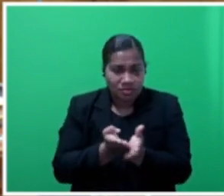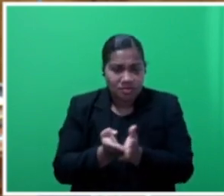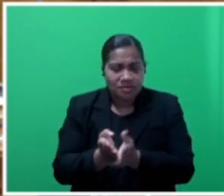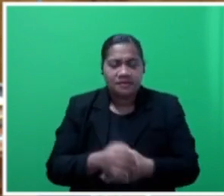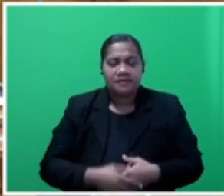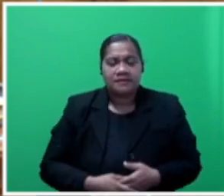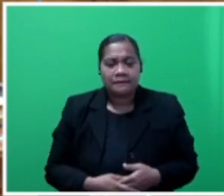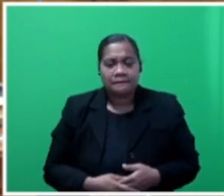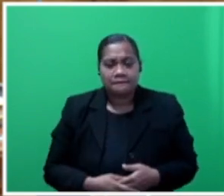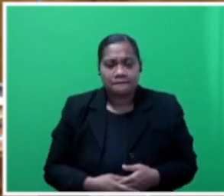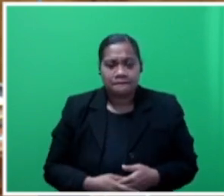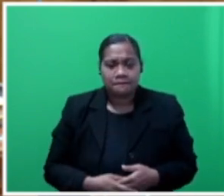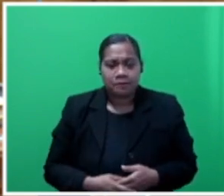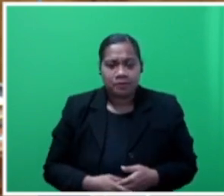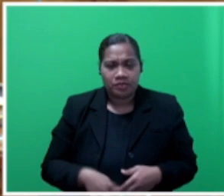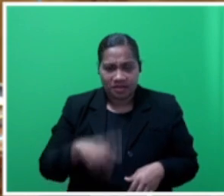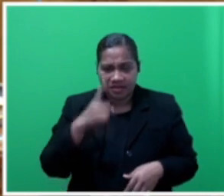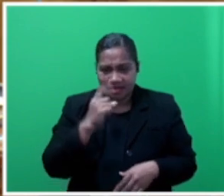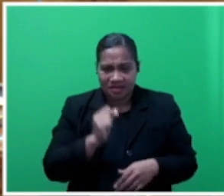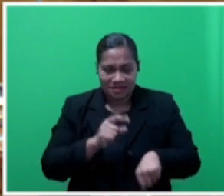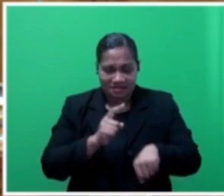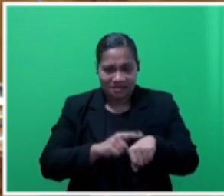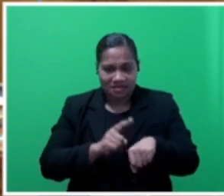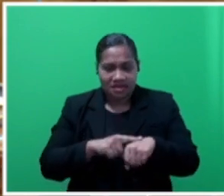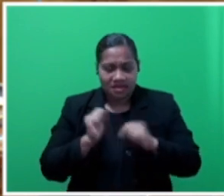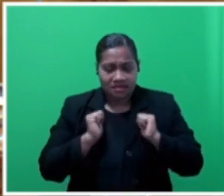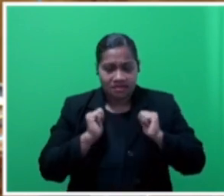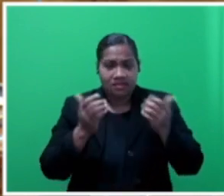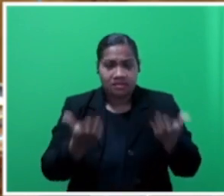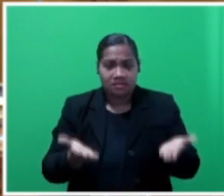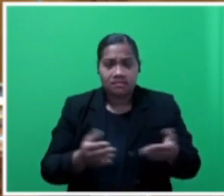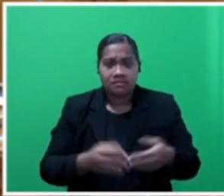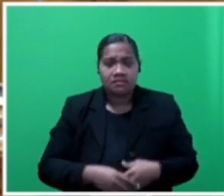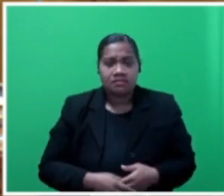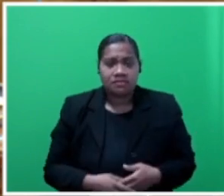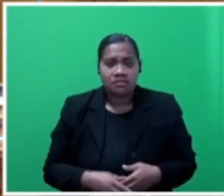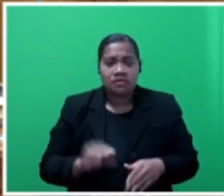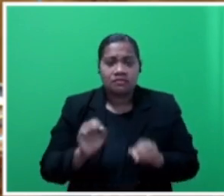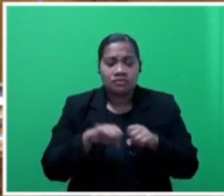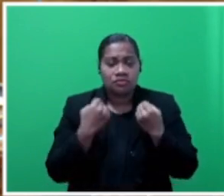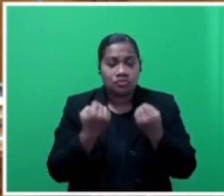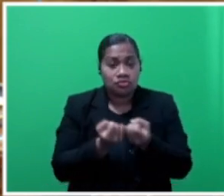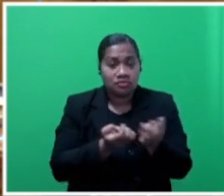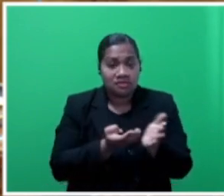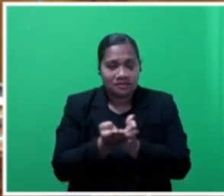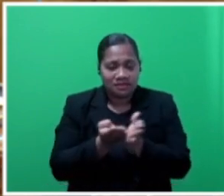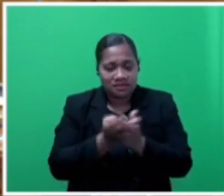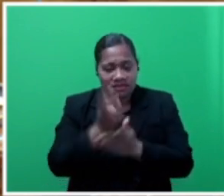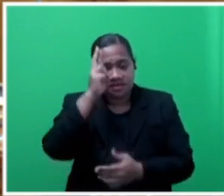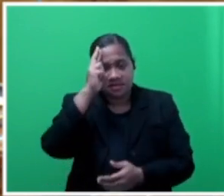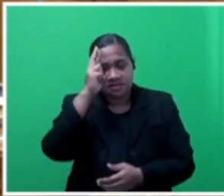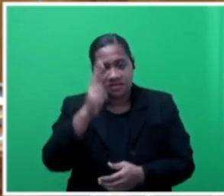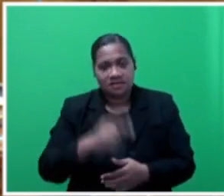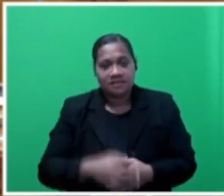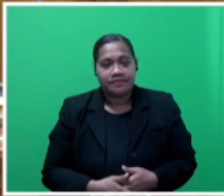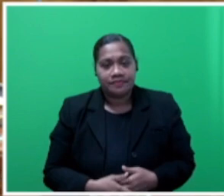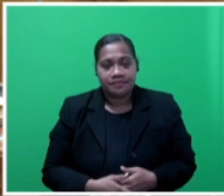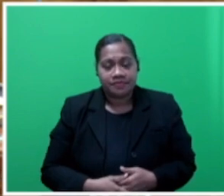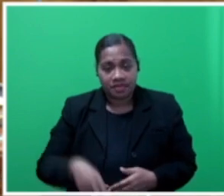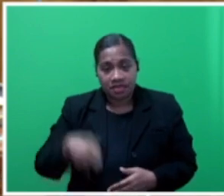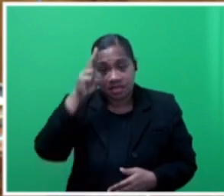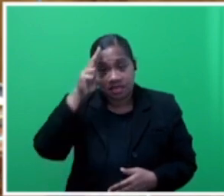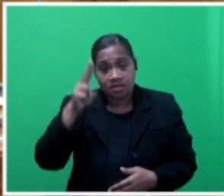timely manner and the availability of regular, reliable and effective social services. So the national